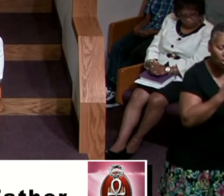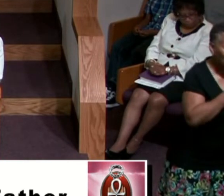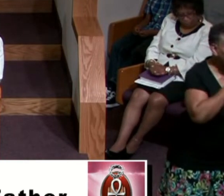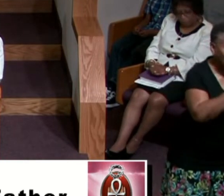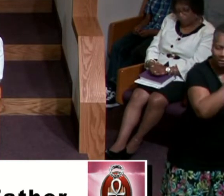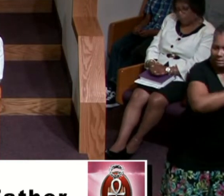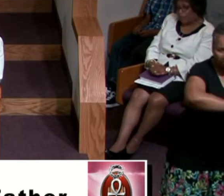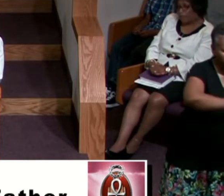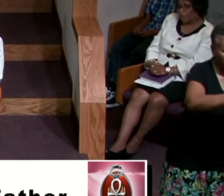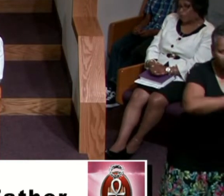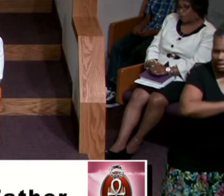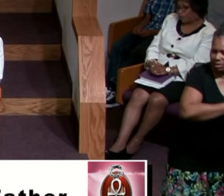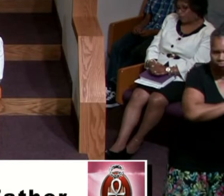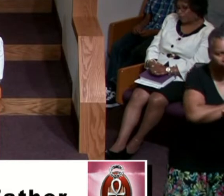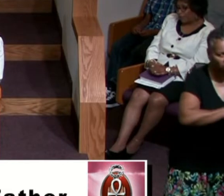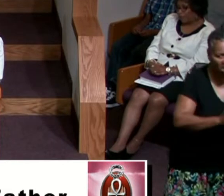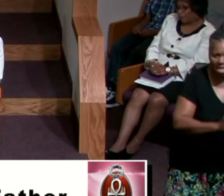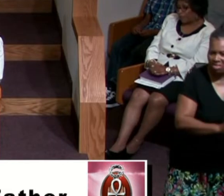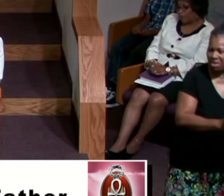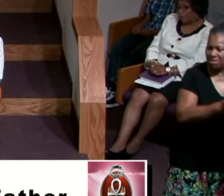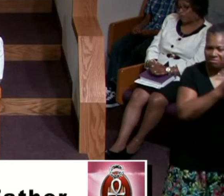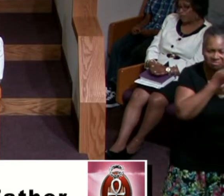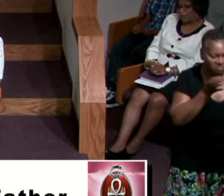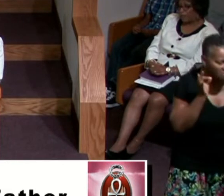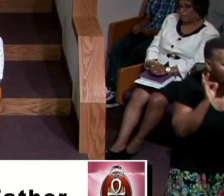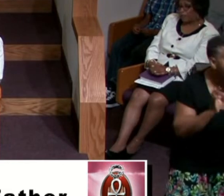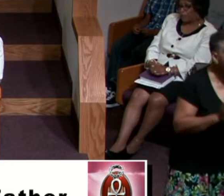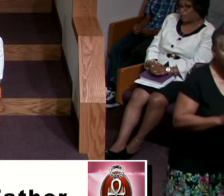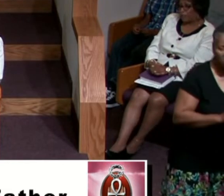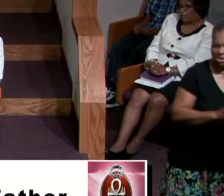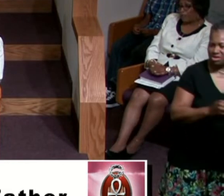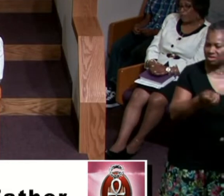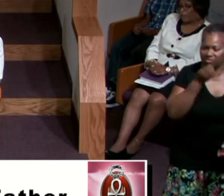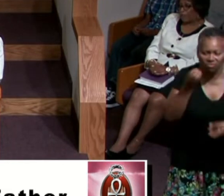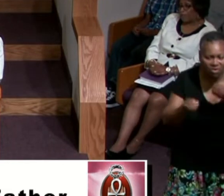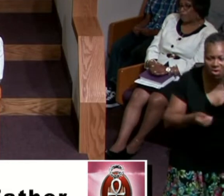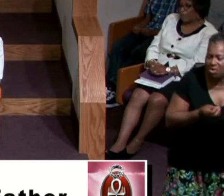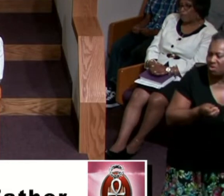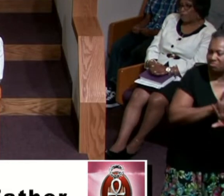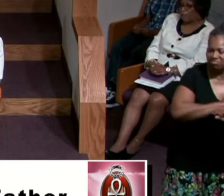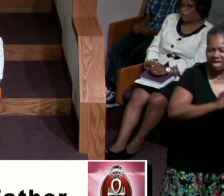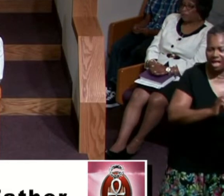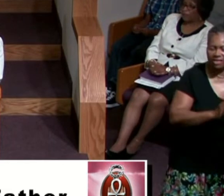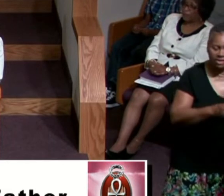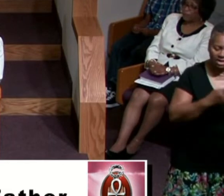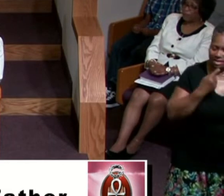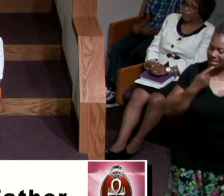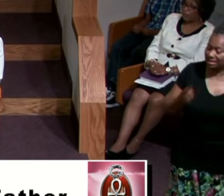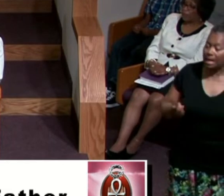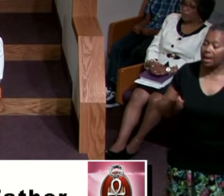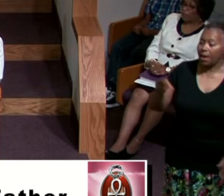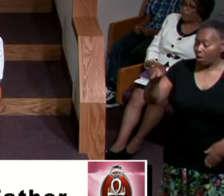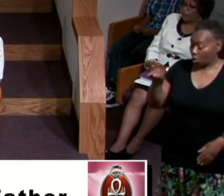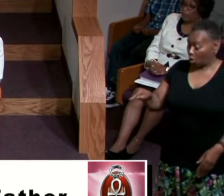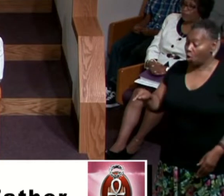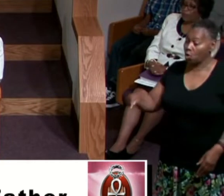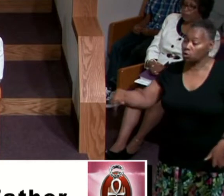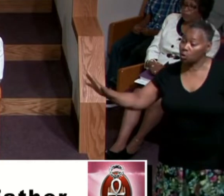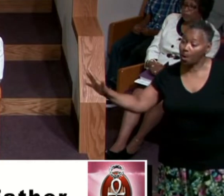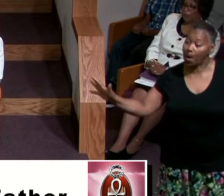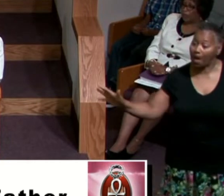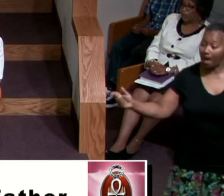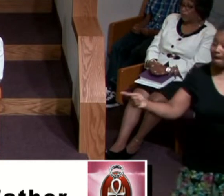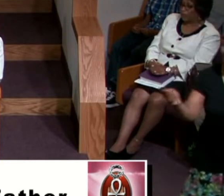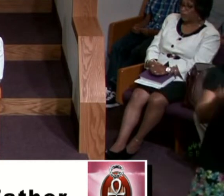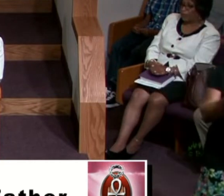the caterer or the florist. Go ahead to the tuxedo shop. Tell Mary to meet me at the altar with your right dress, because it's